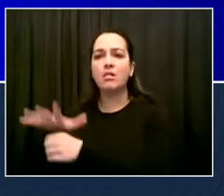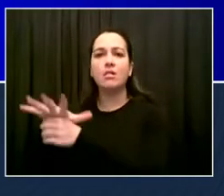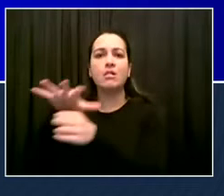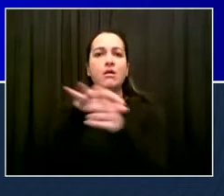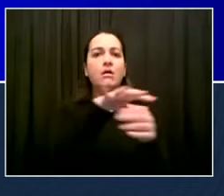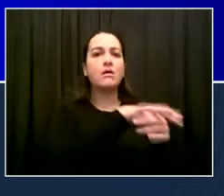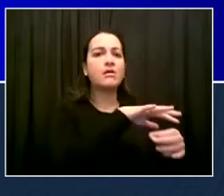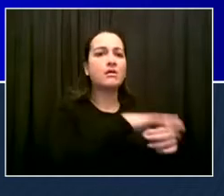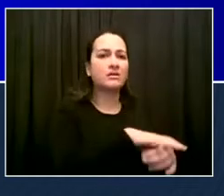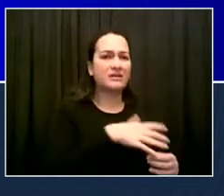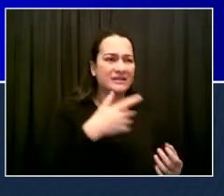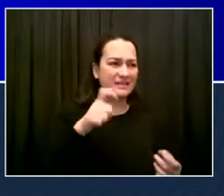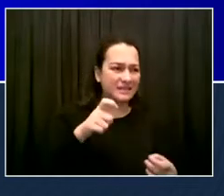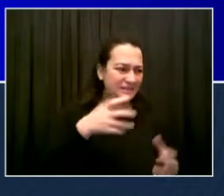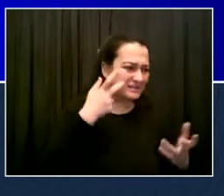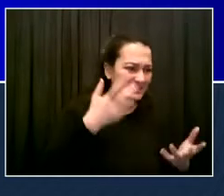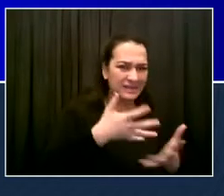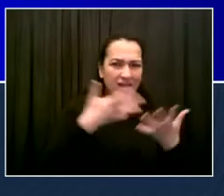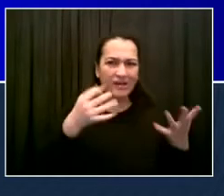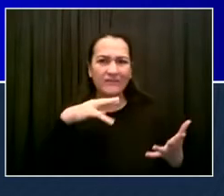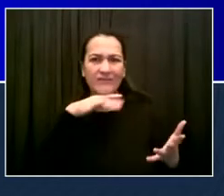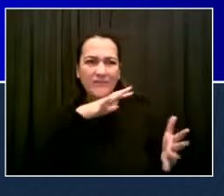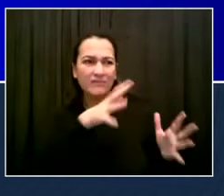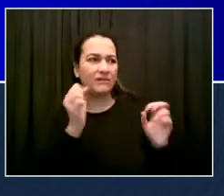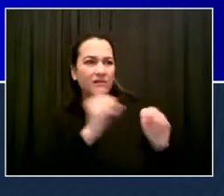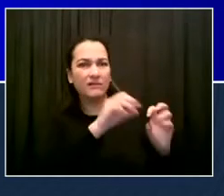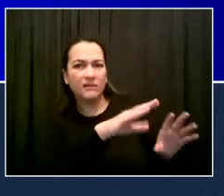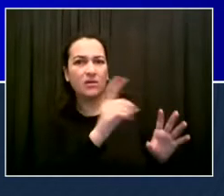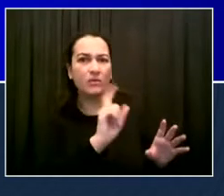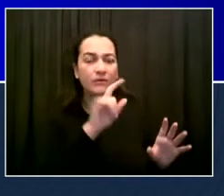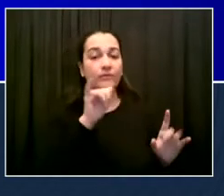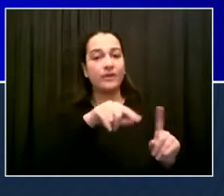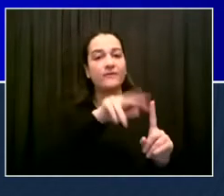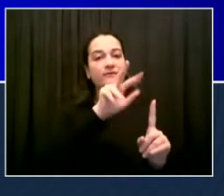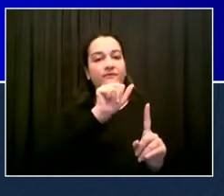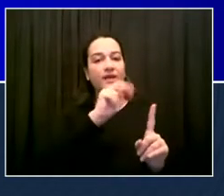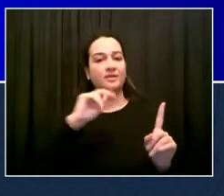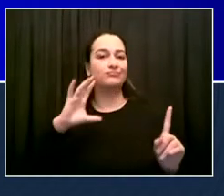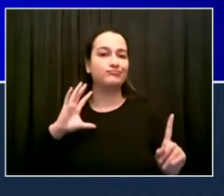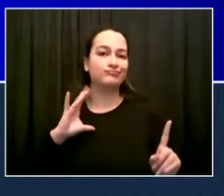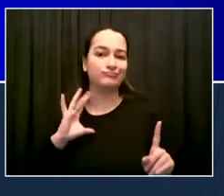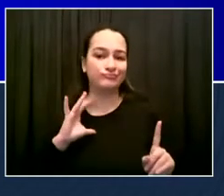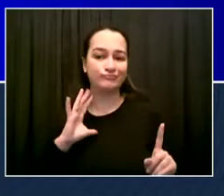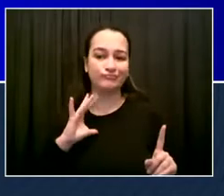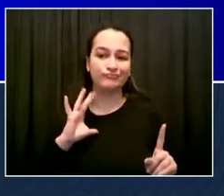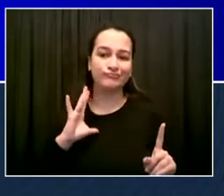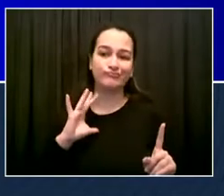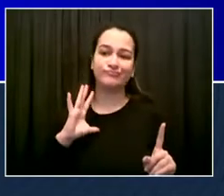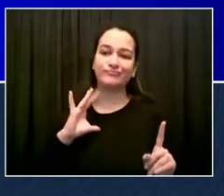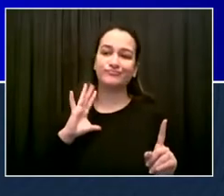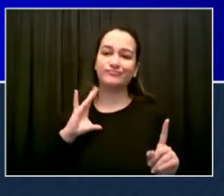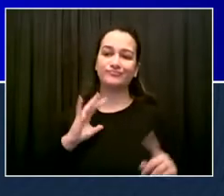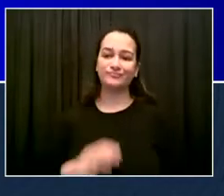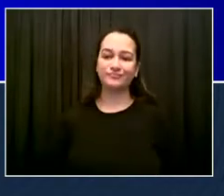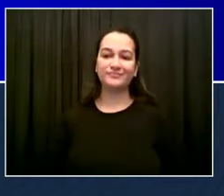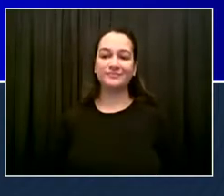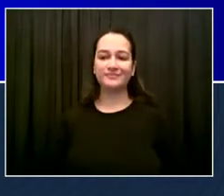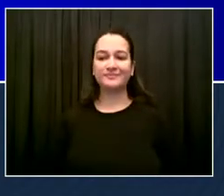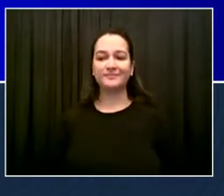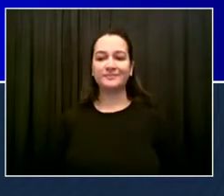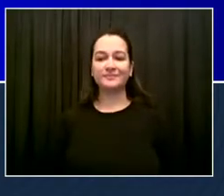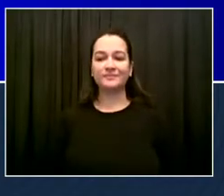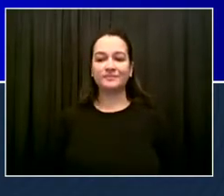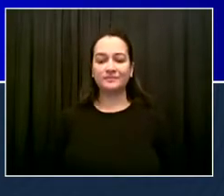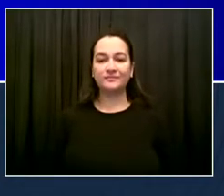great initiatives, and I'm so appreciative for his leadership. We saw his extraordinary leadership during snowstorms, and now we're going to see